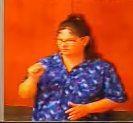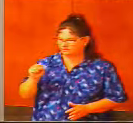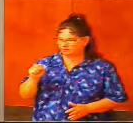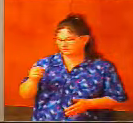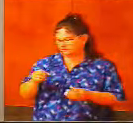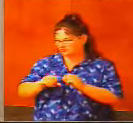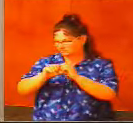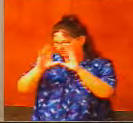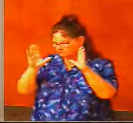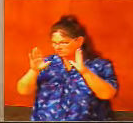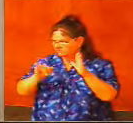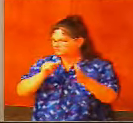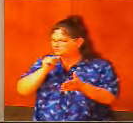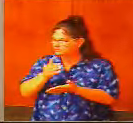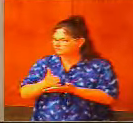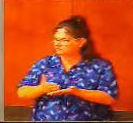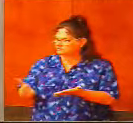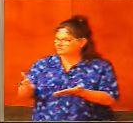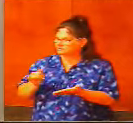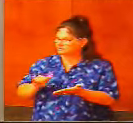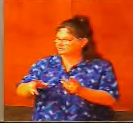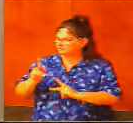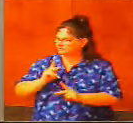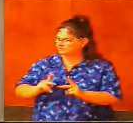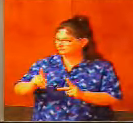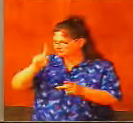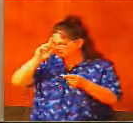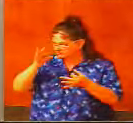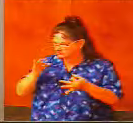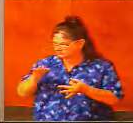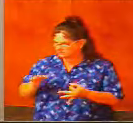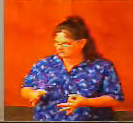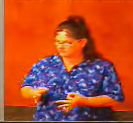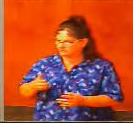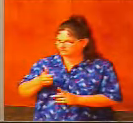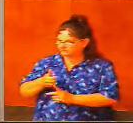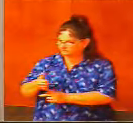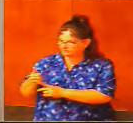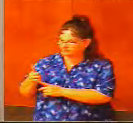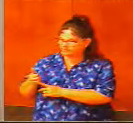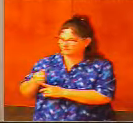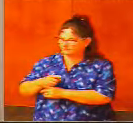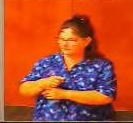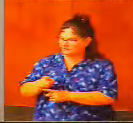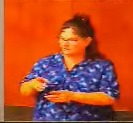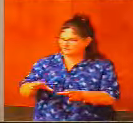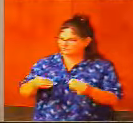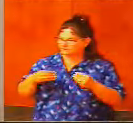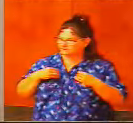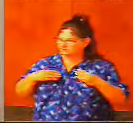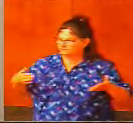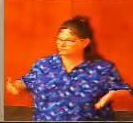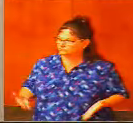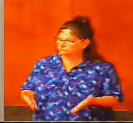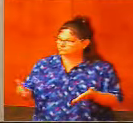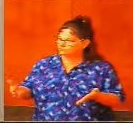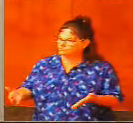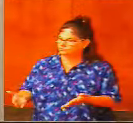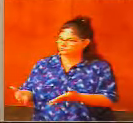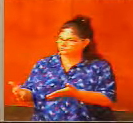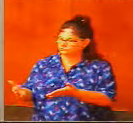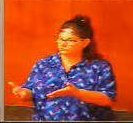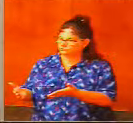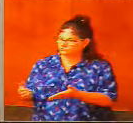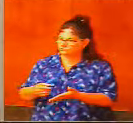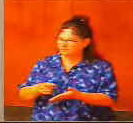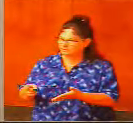Evidently, this was not something that the multitude came up with on their own. They were encouraged,